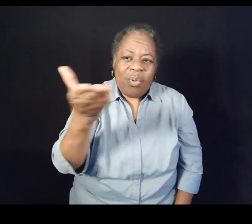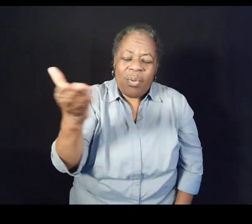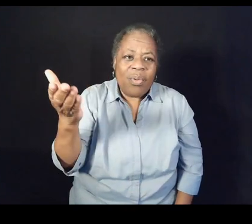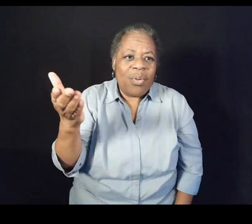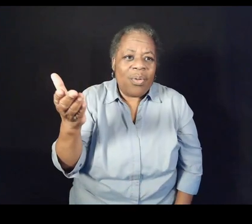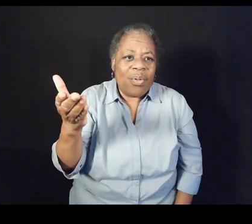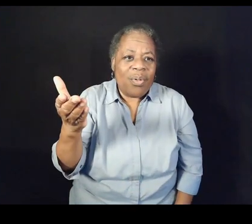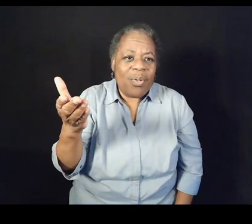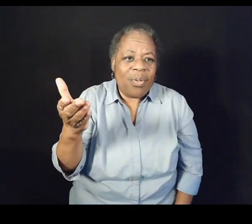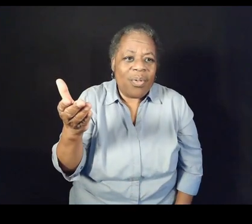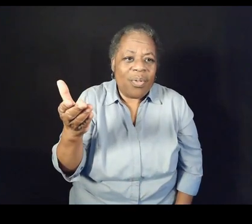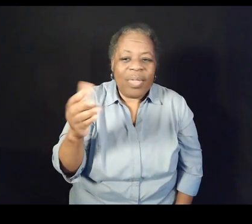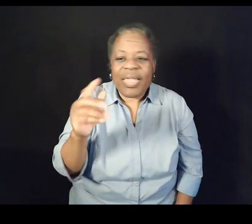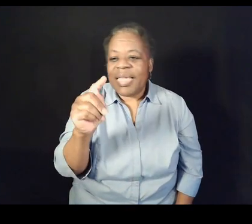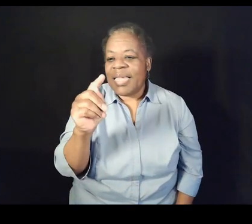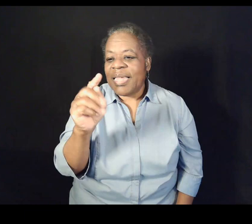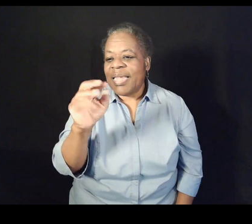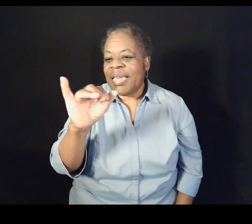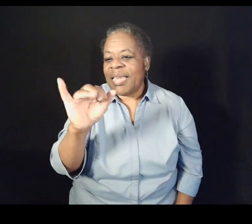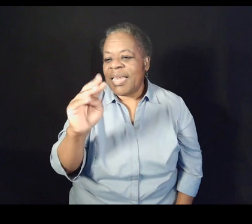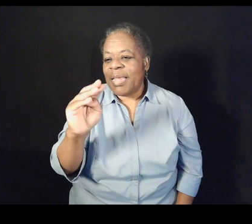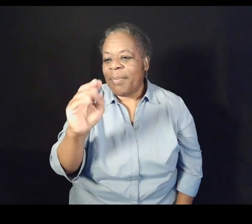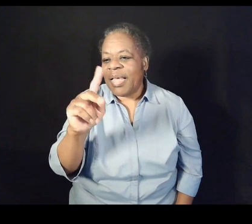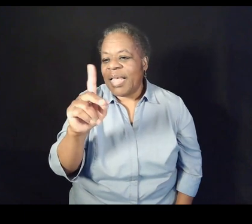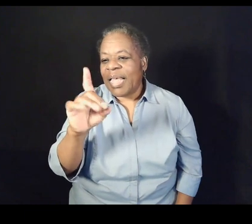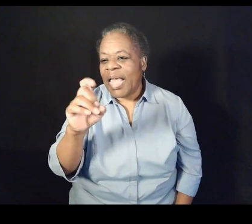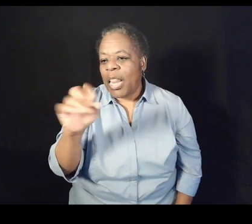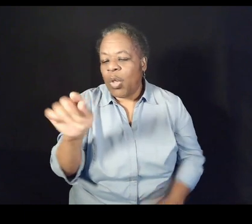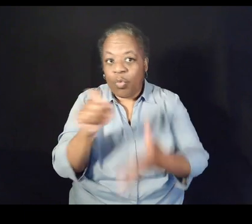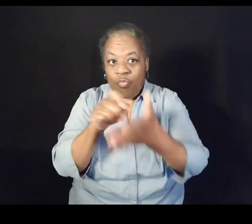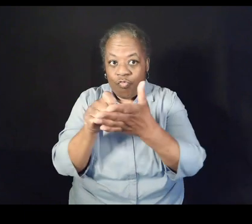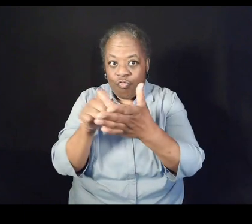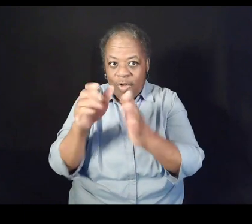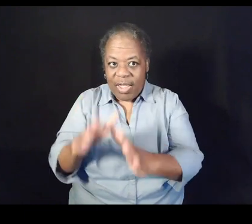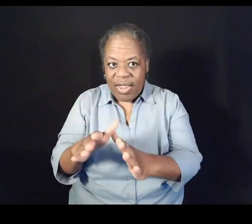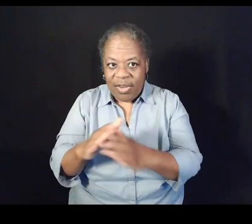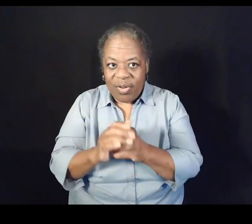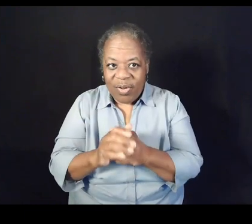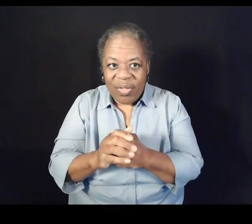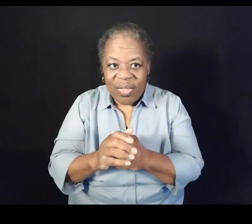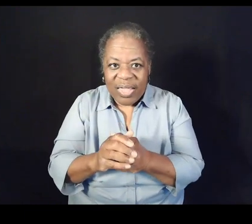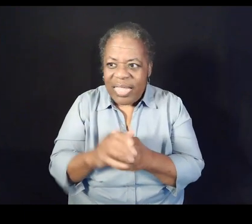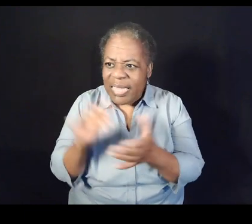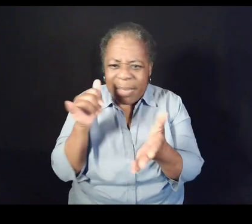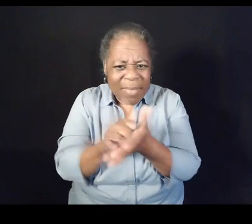As Tim Keller likes to point out, it's almost impossible not to think about God.